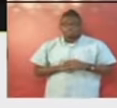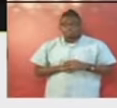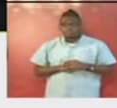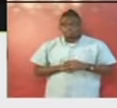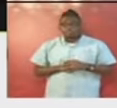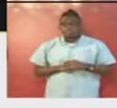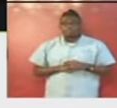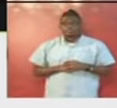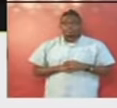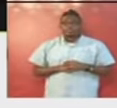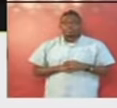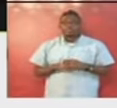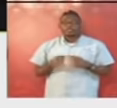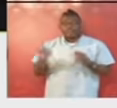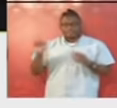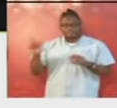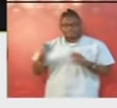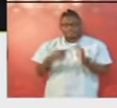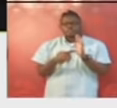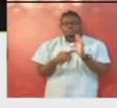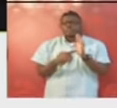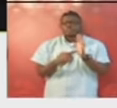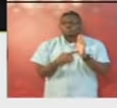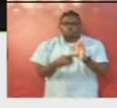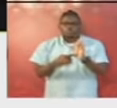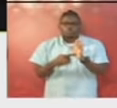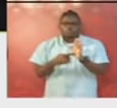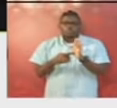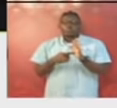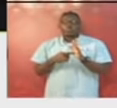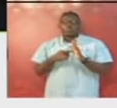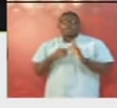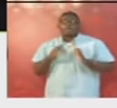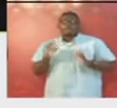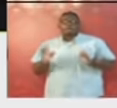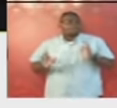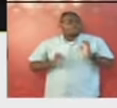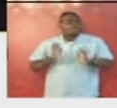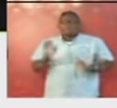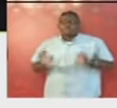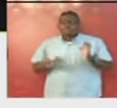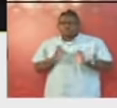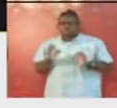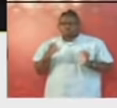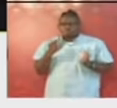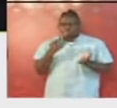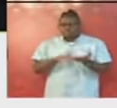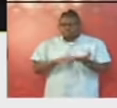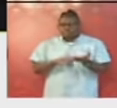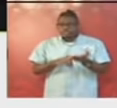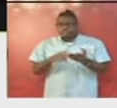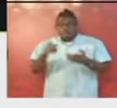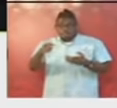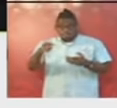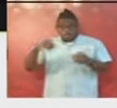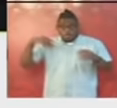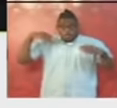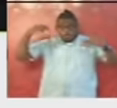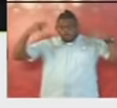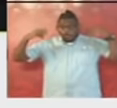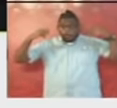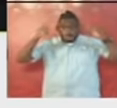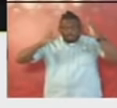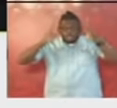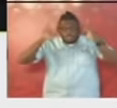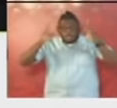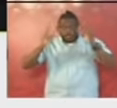slide shows the frequency with which emotions were reported, and as you can see, worry was the most commonly expressed